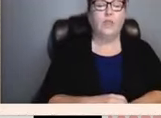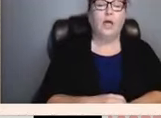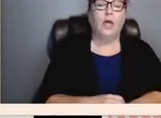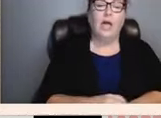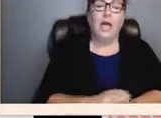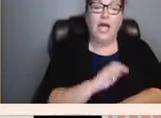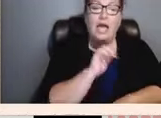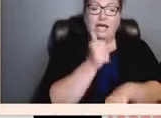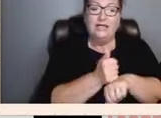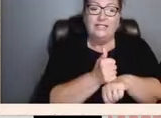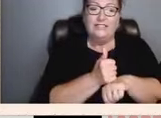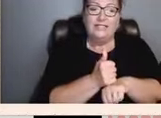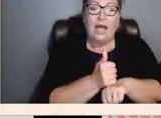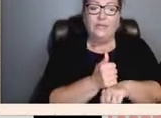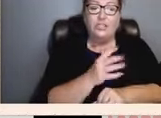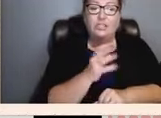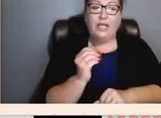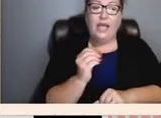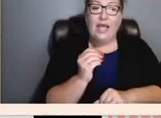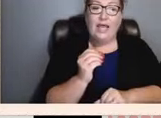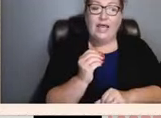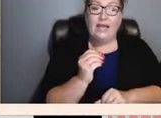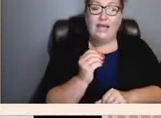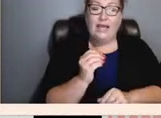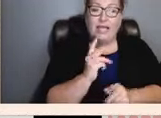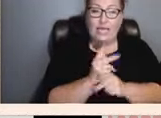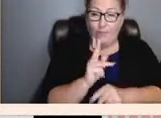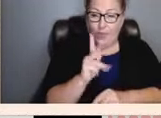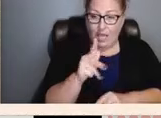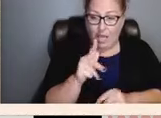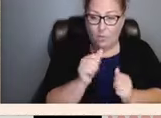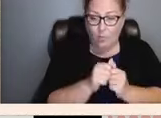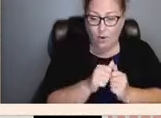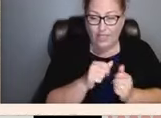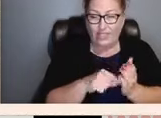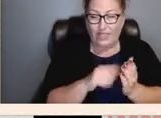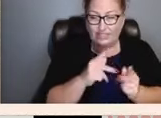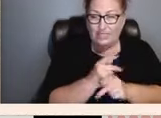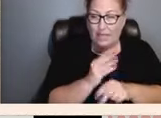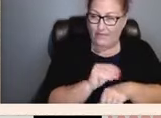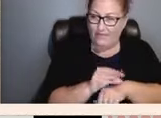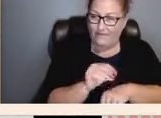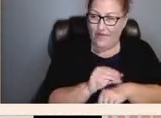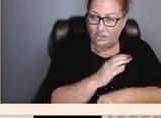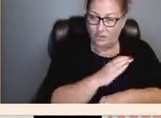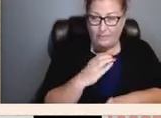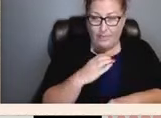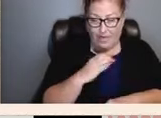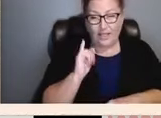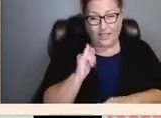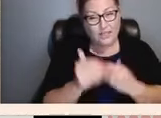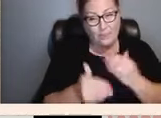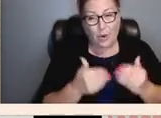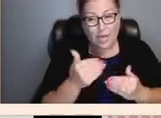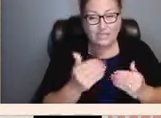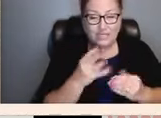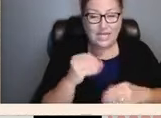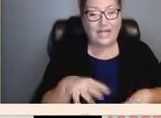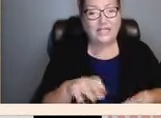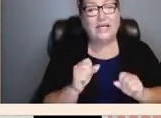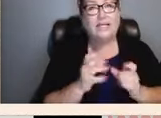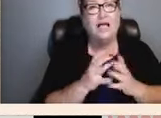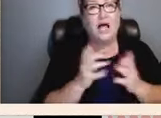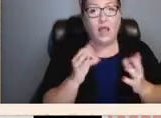Establishing and keeping up with this type of advisory committee is a process, and it takes a lot of